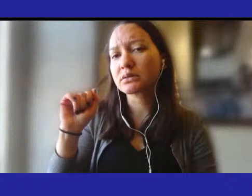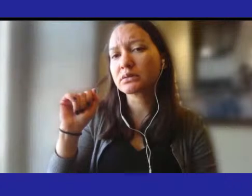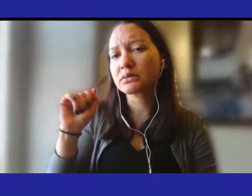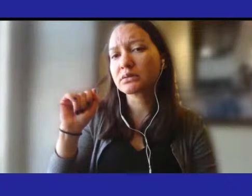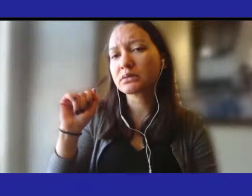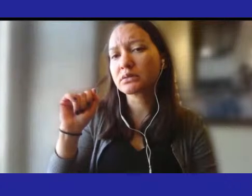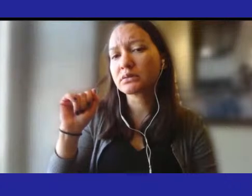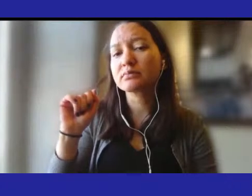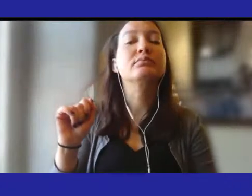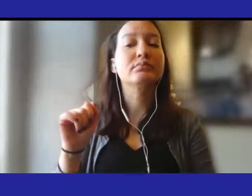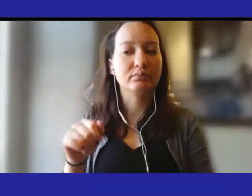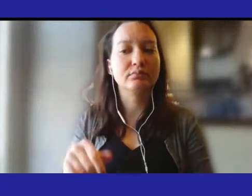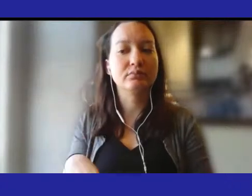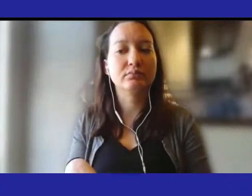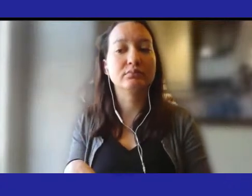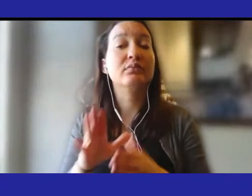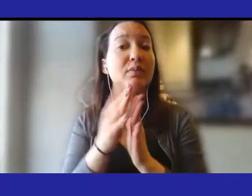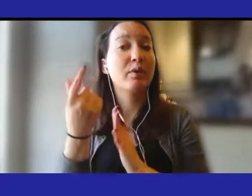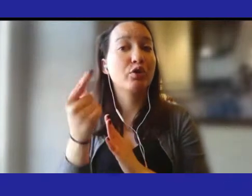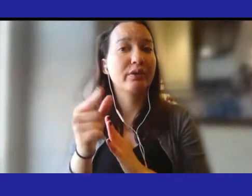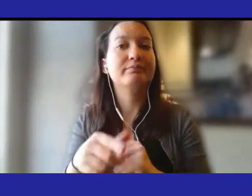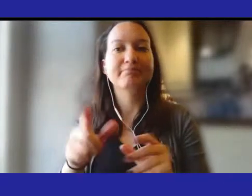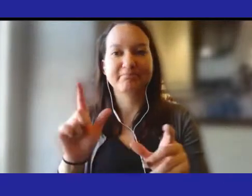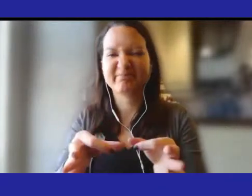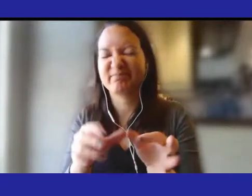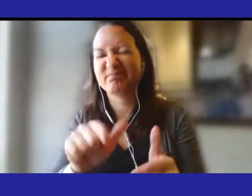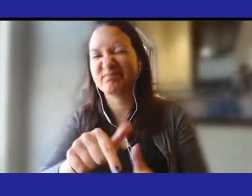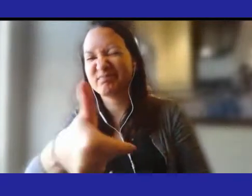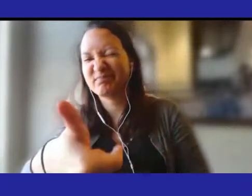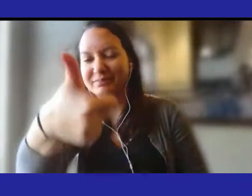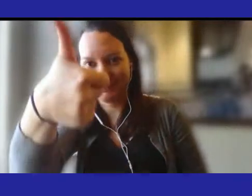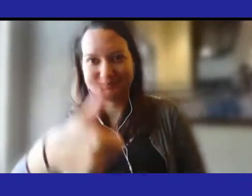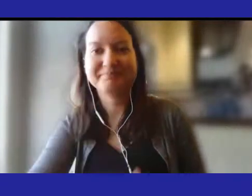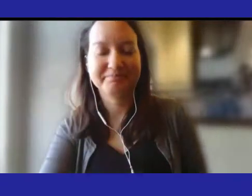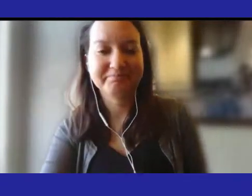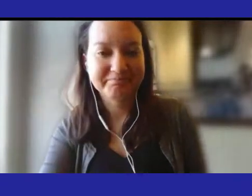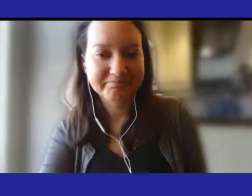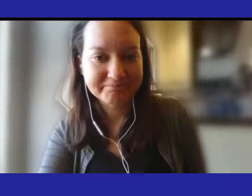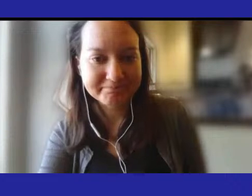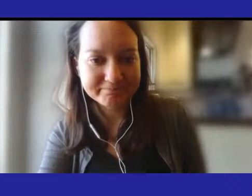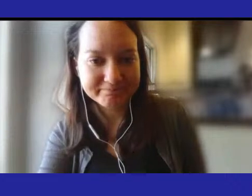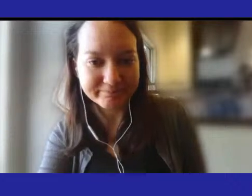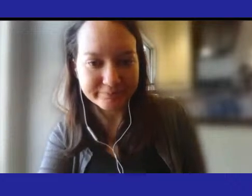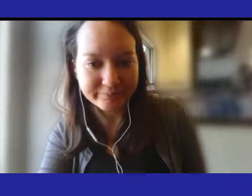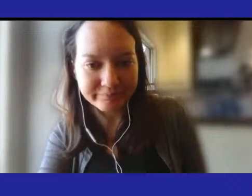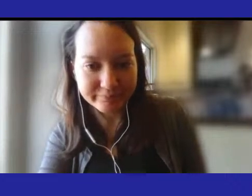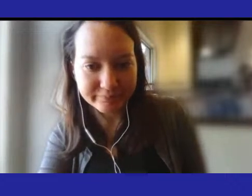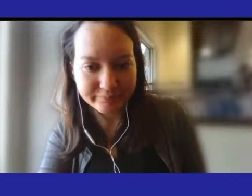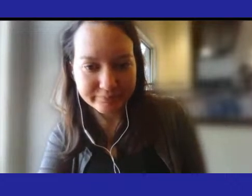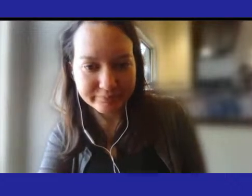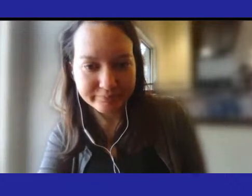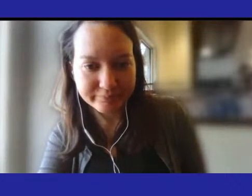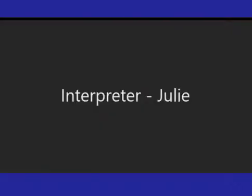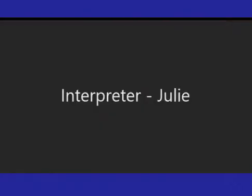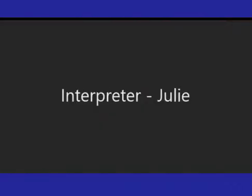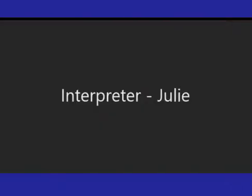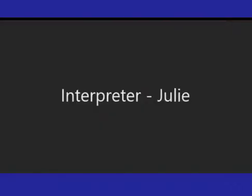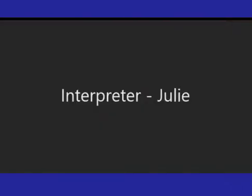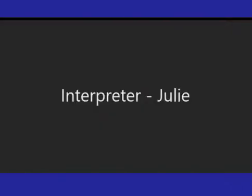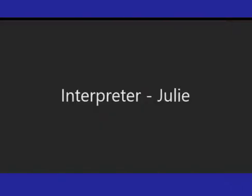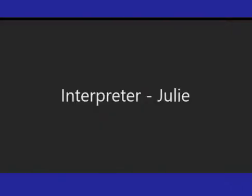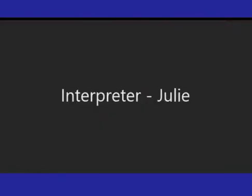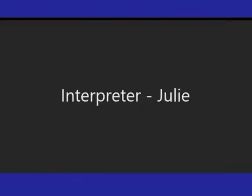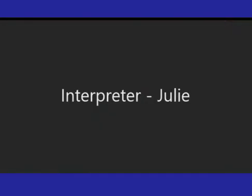So Going Green Unprint is a 5-year program that actually Jeff Lutz's team has